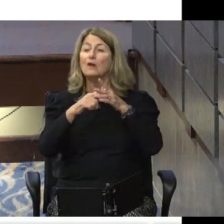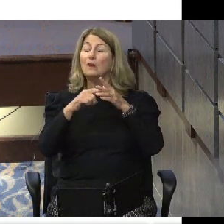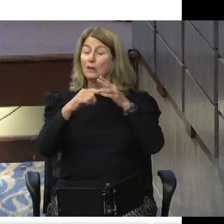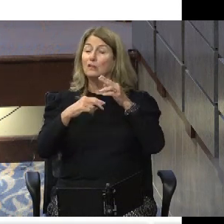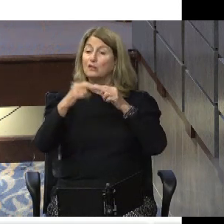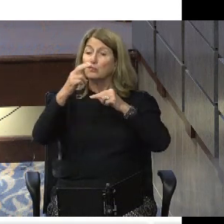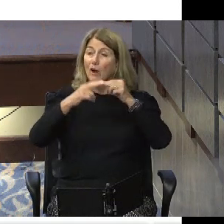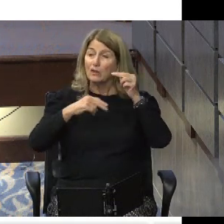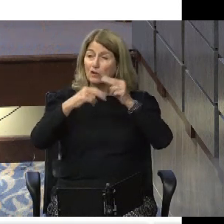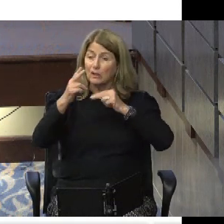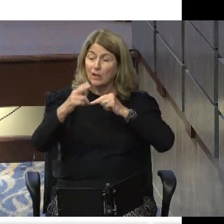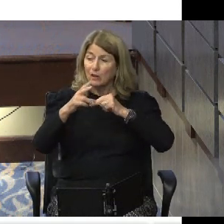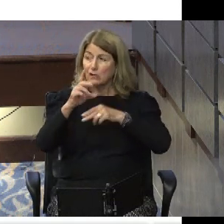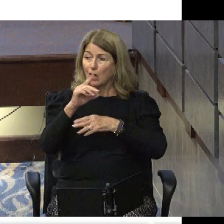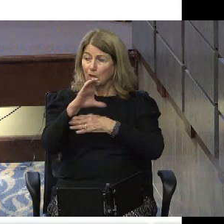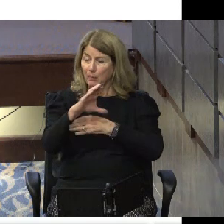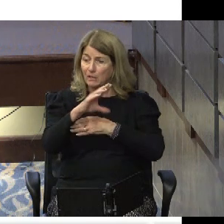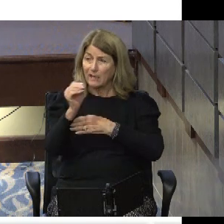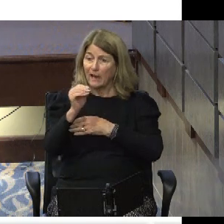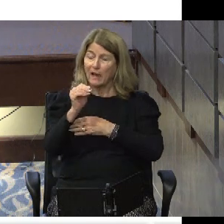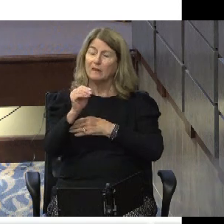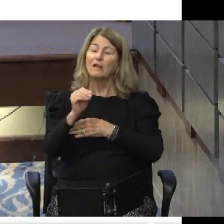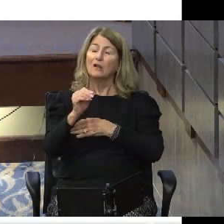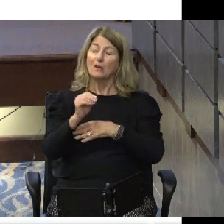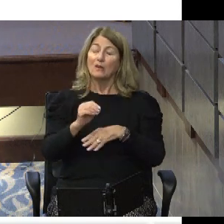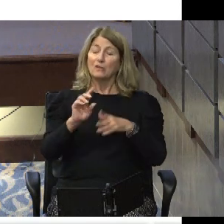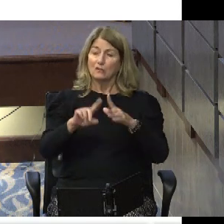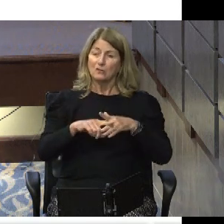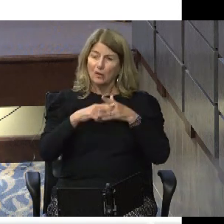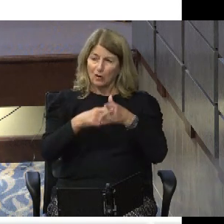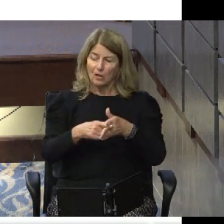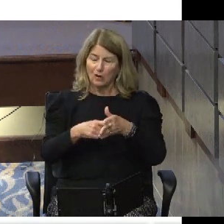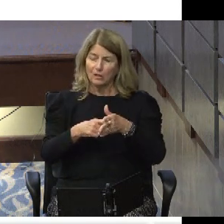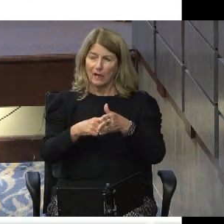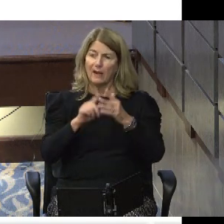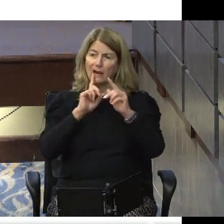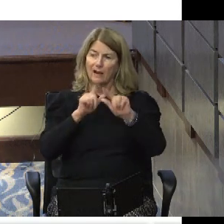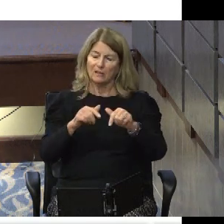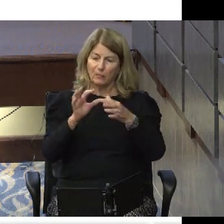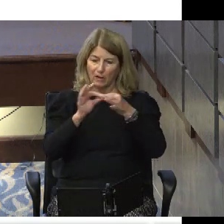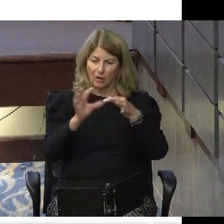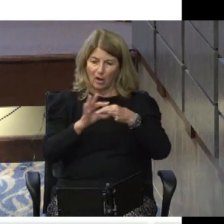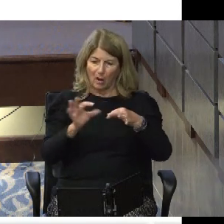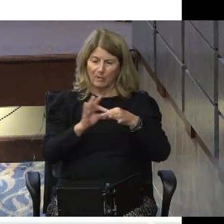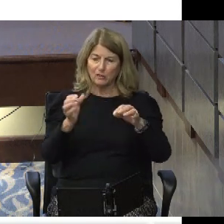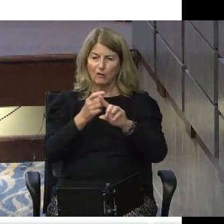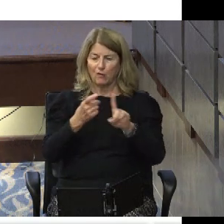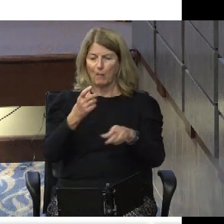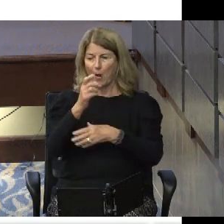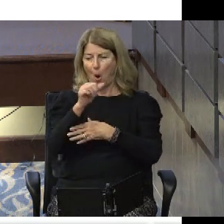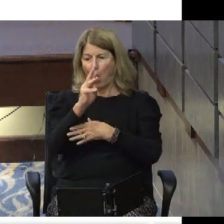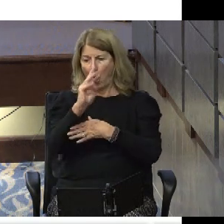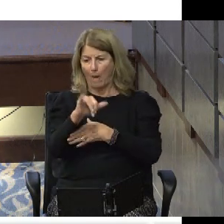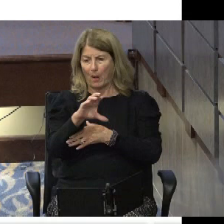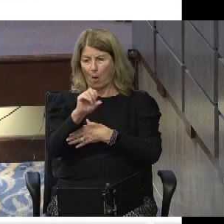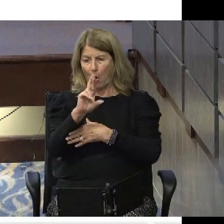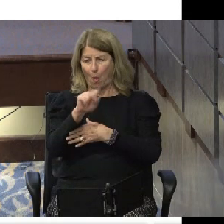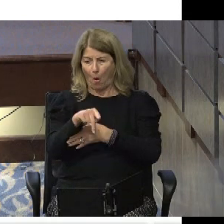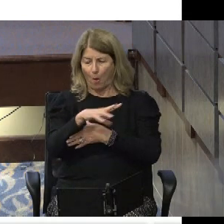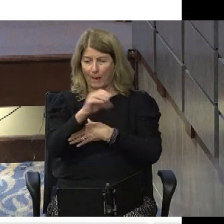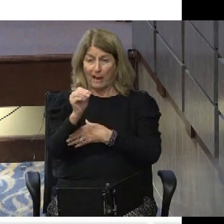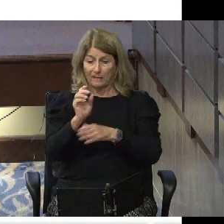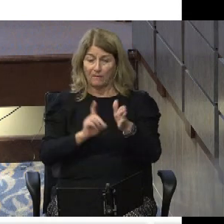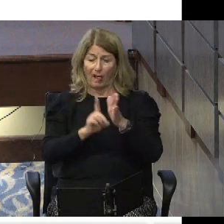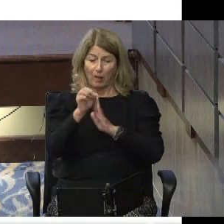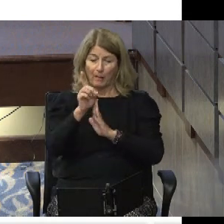those comments and begin addressing those comments. So simultaneously working to address any comments that we receive along with developing